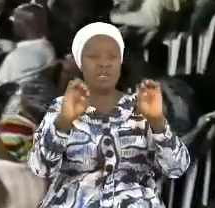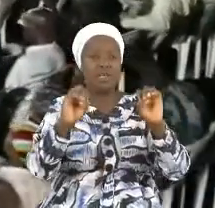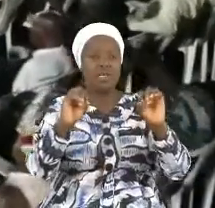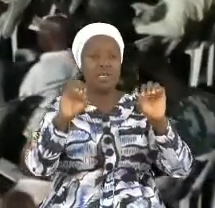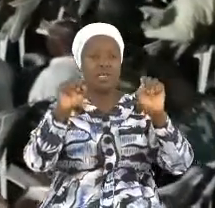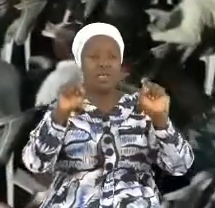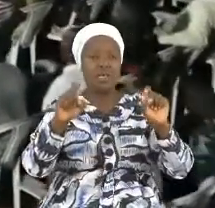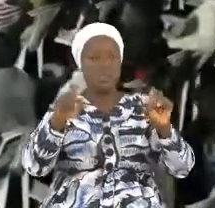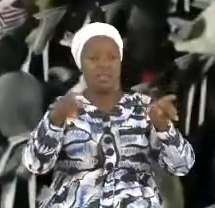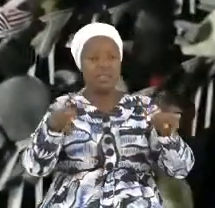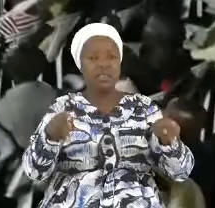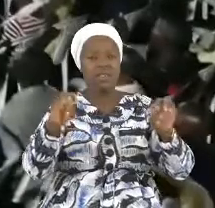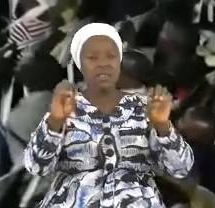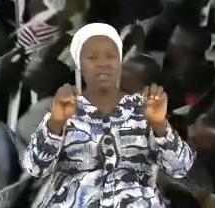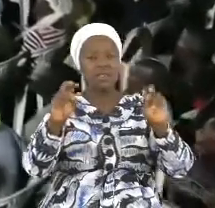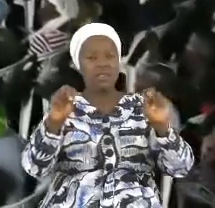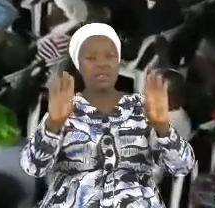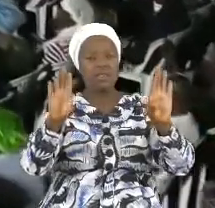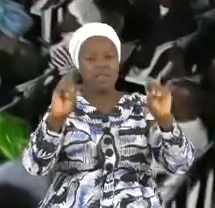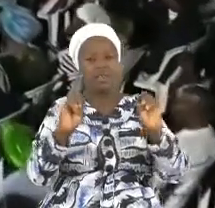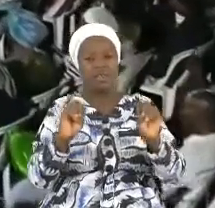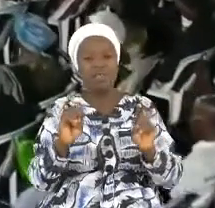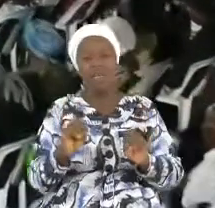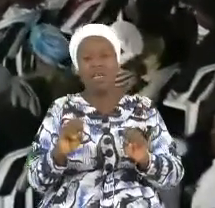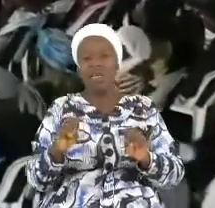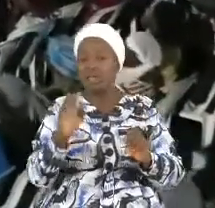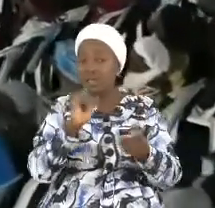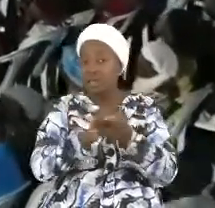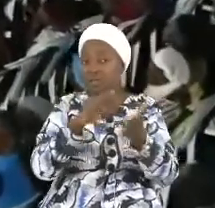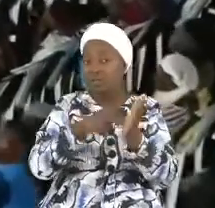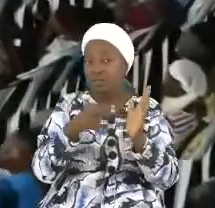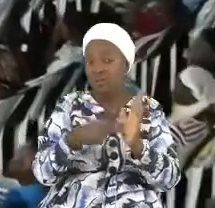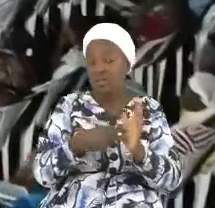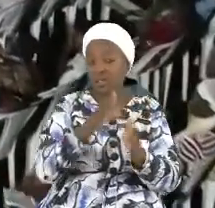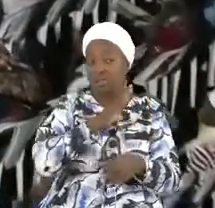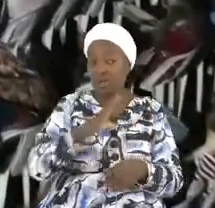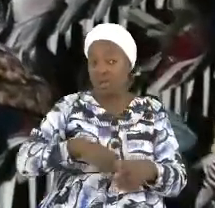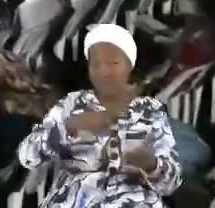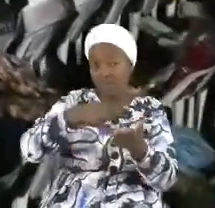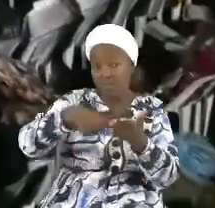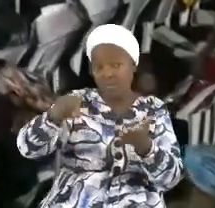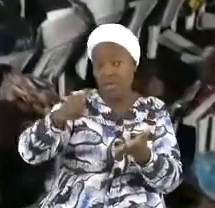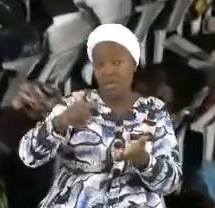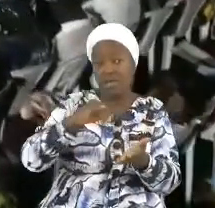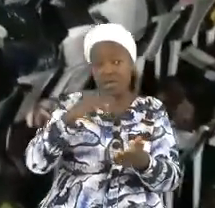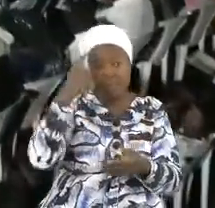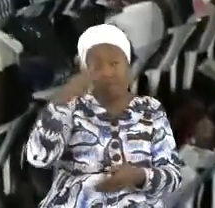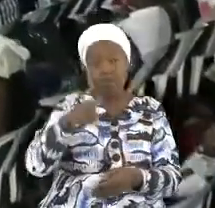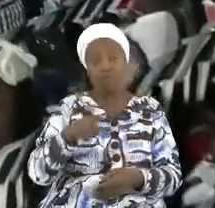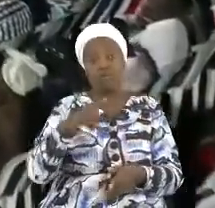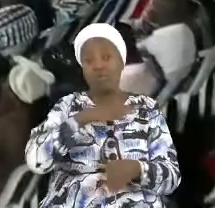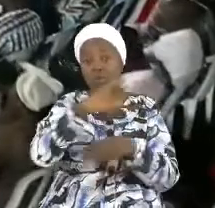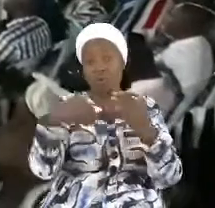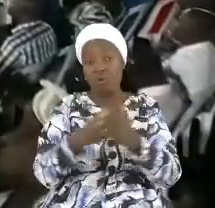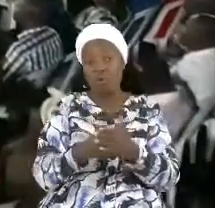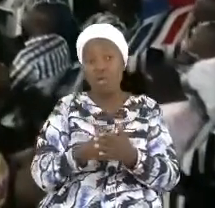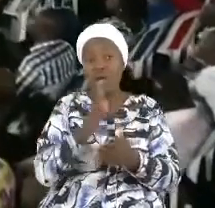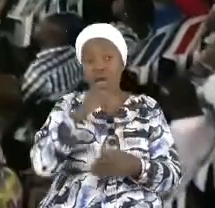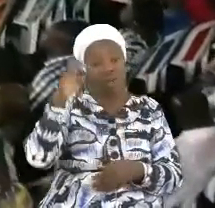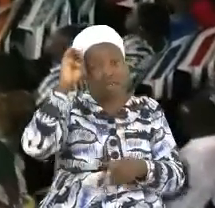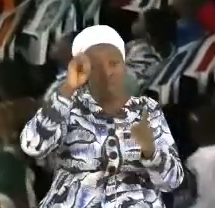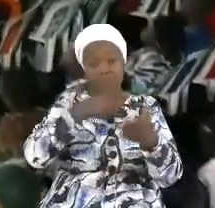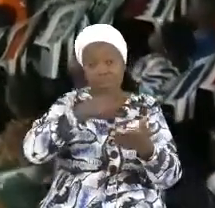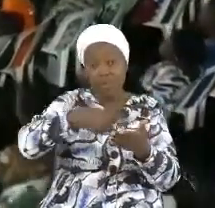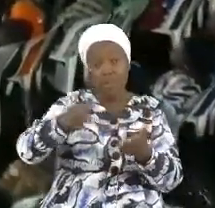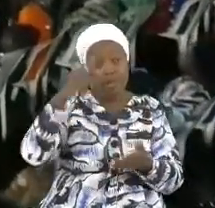He paid for your salvation. That's grace. He paid for your freedom. That's grace.